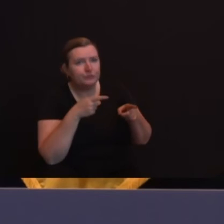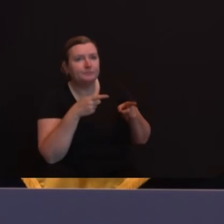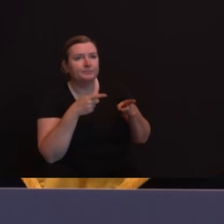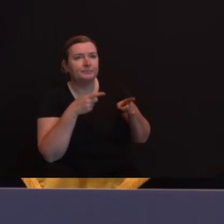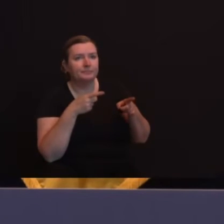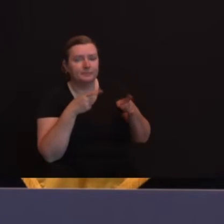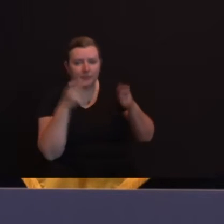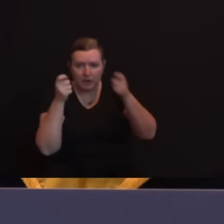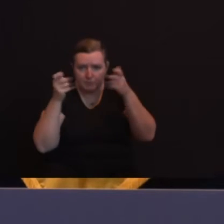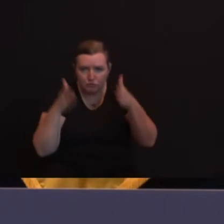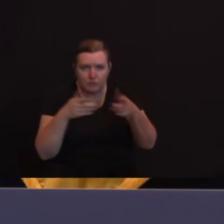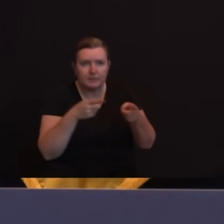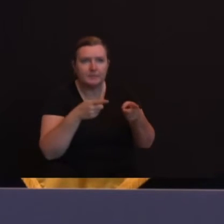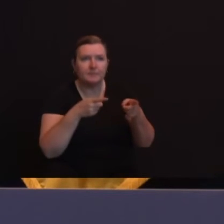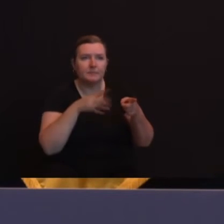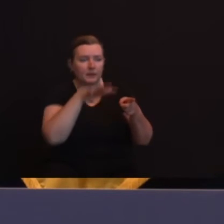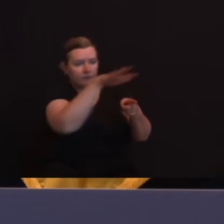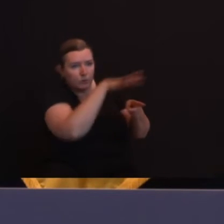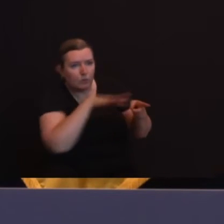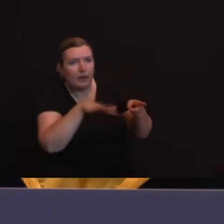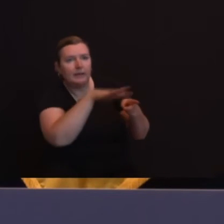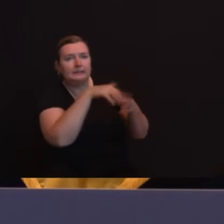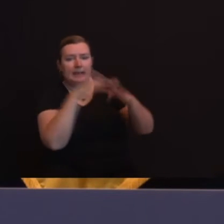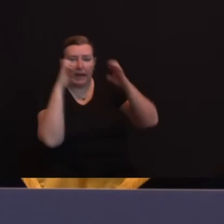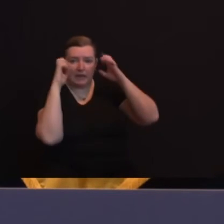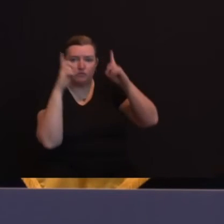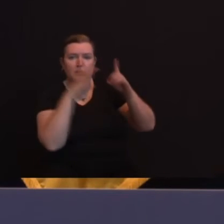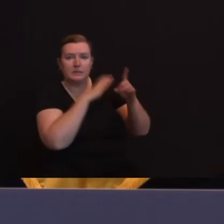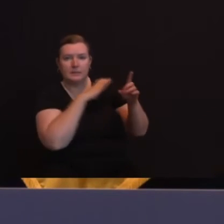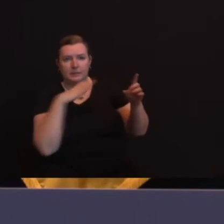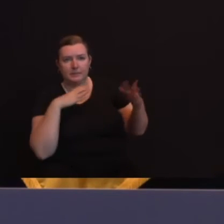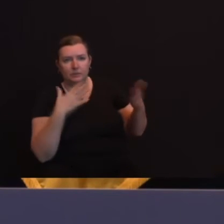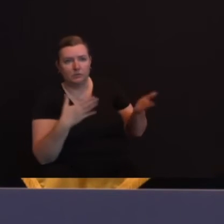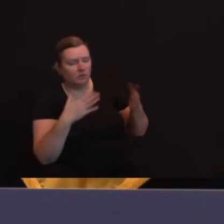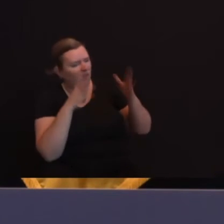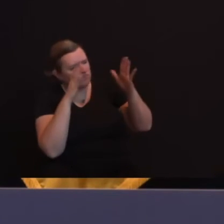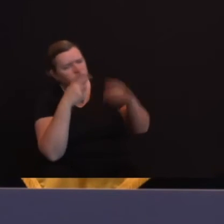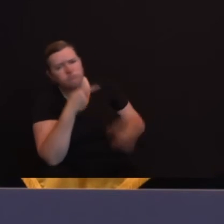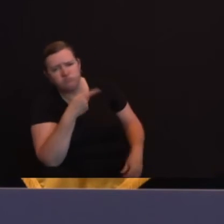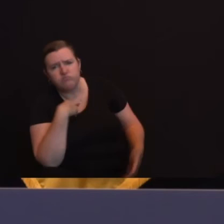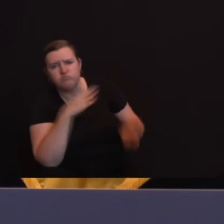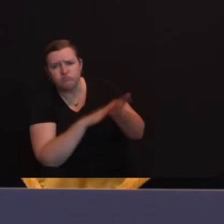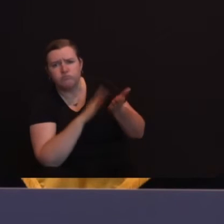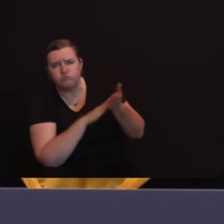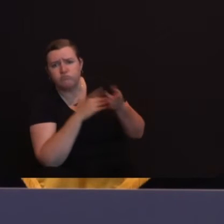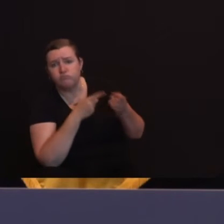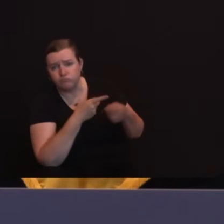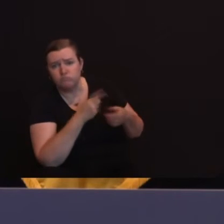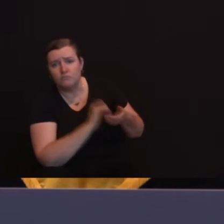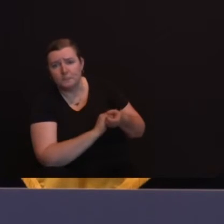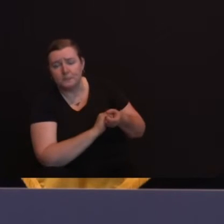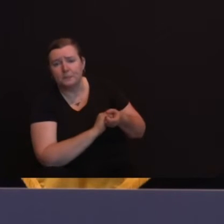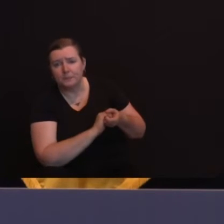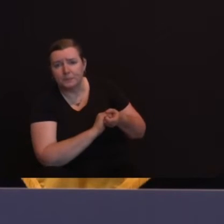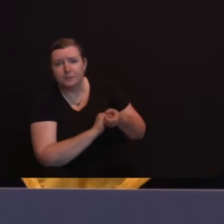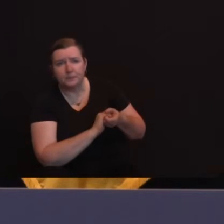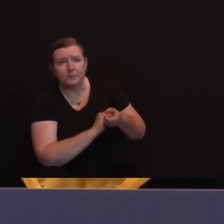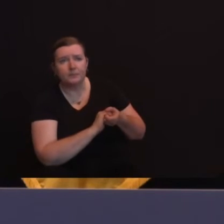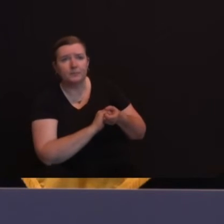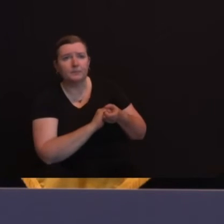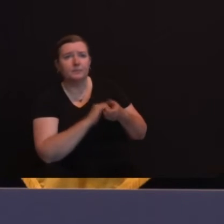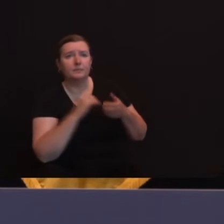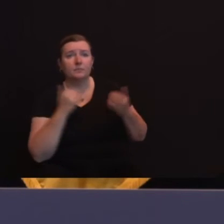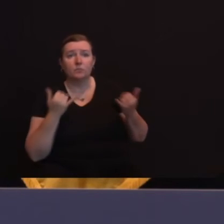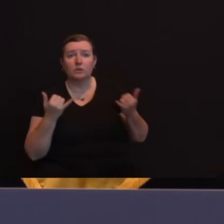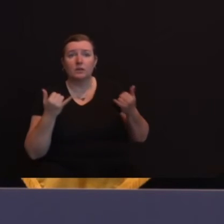everybody in our educational community, because it's one thing to say that the results are better than we could have ever expected